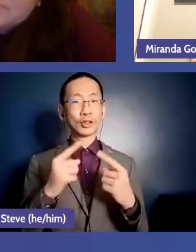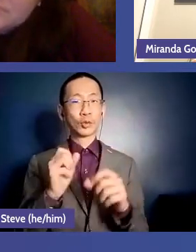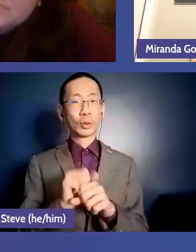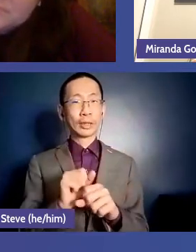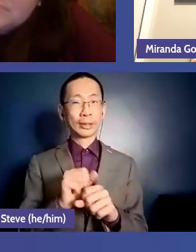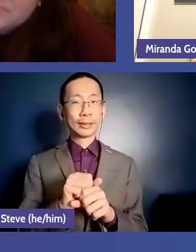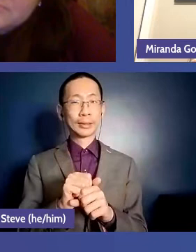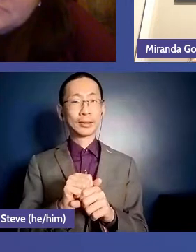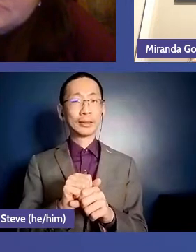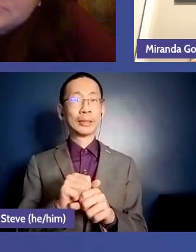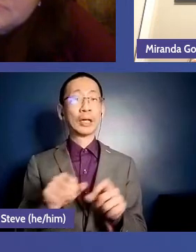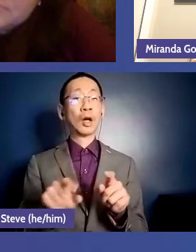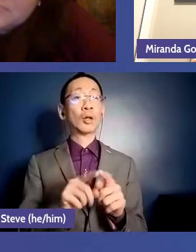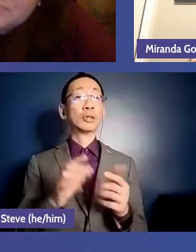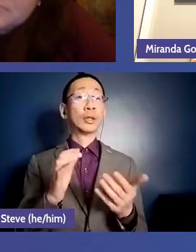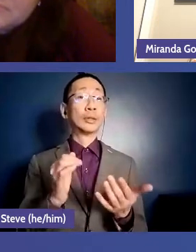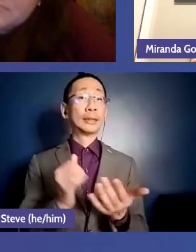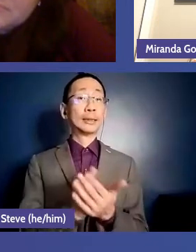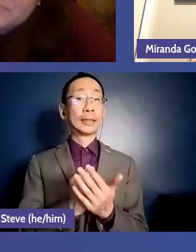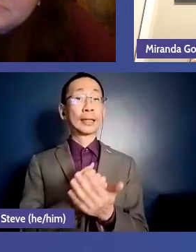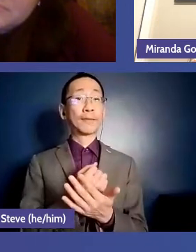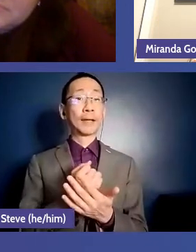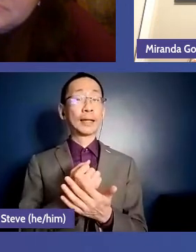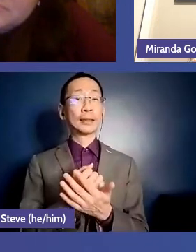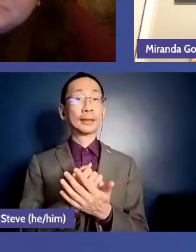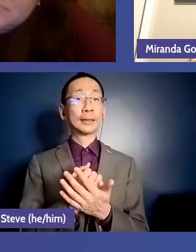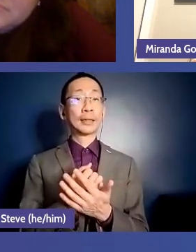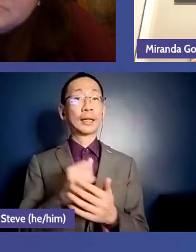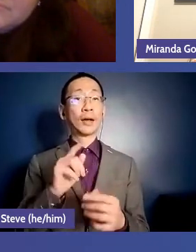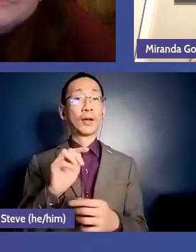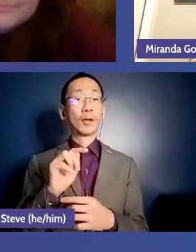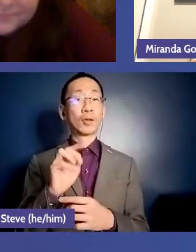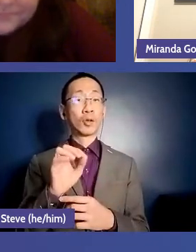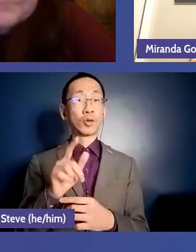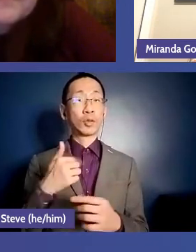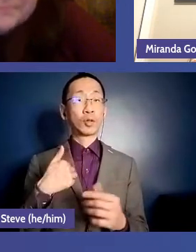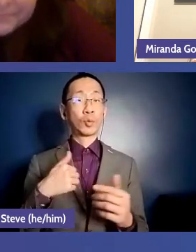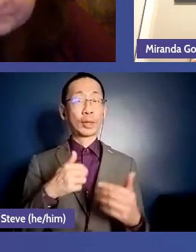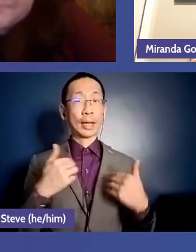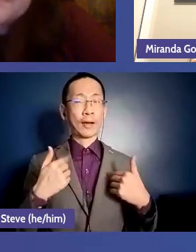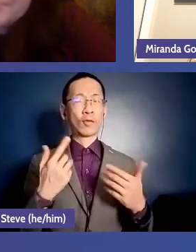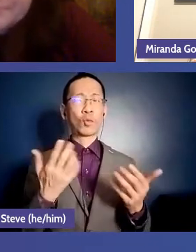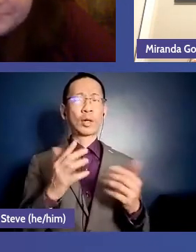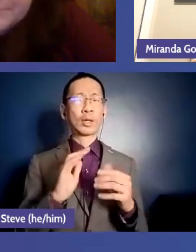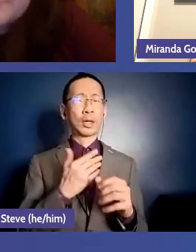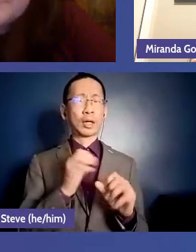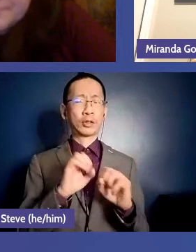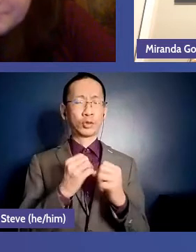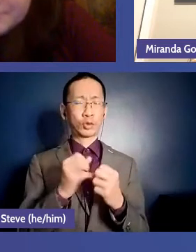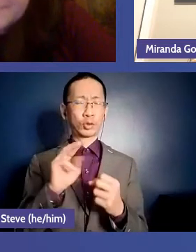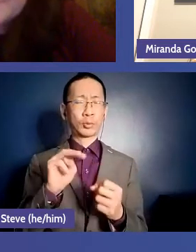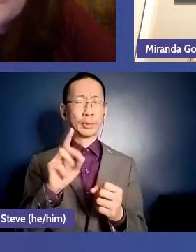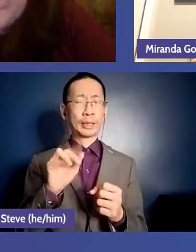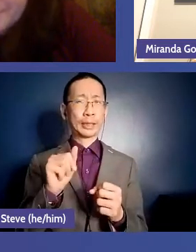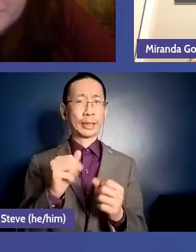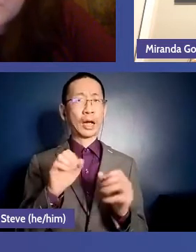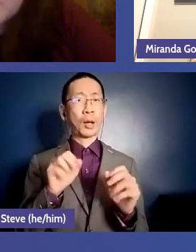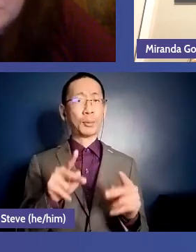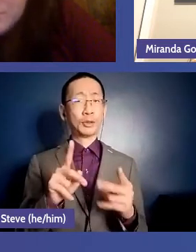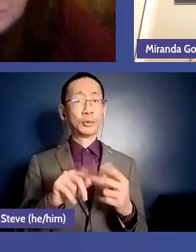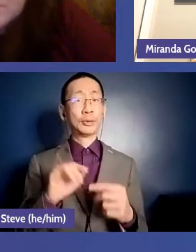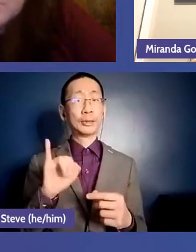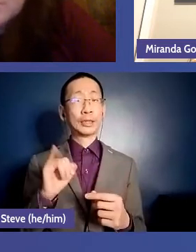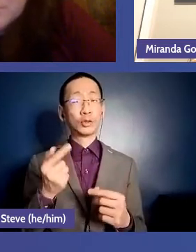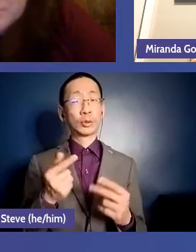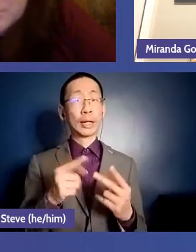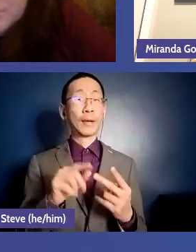let's take advantage of the tools that we have, right? Like, what are our social media opportunities? Instagram,